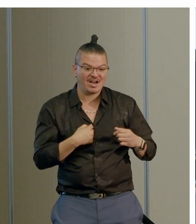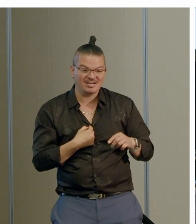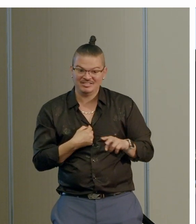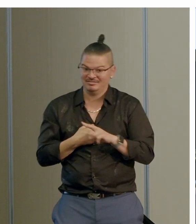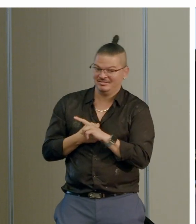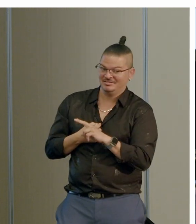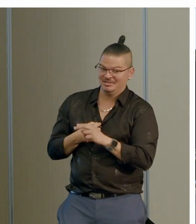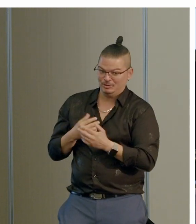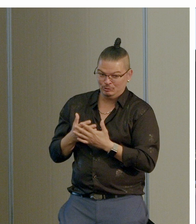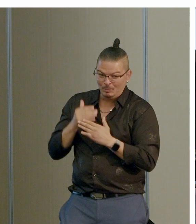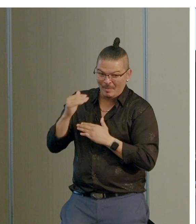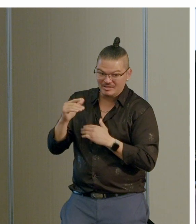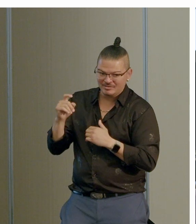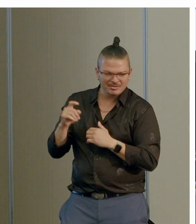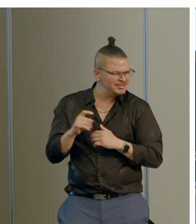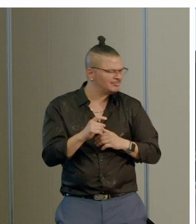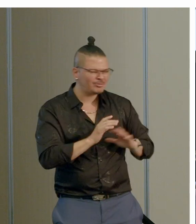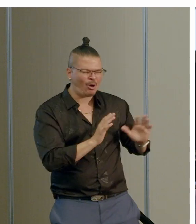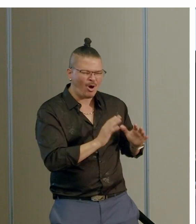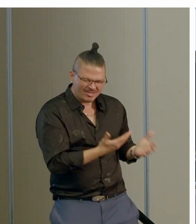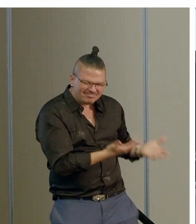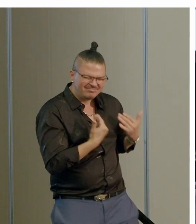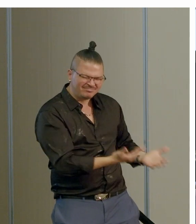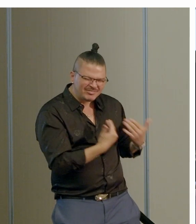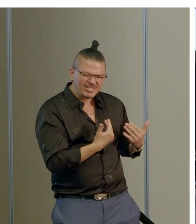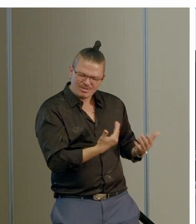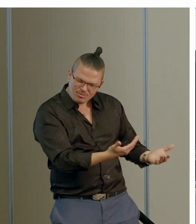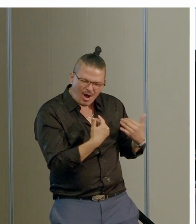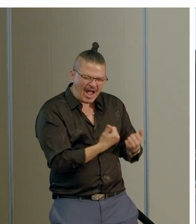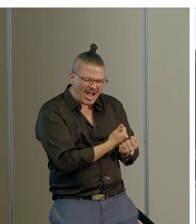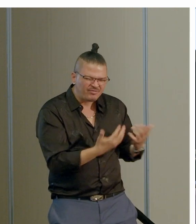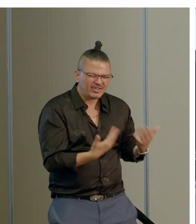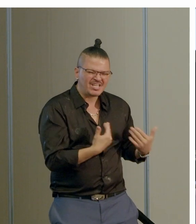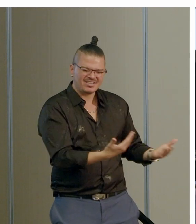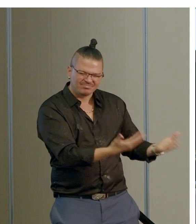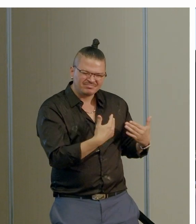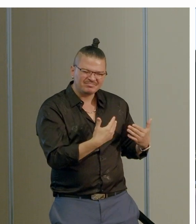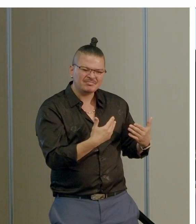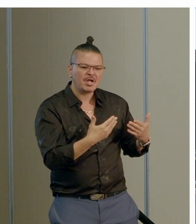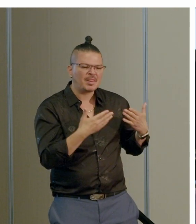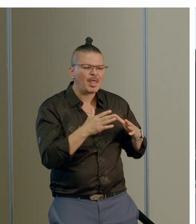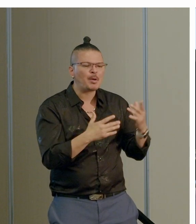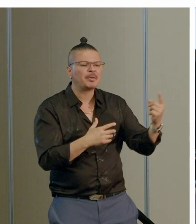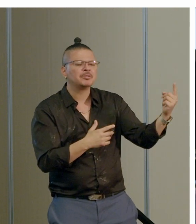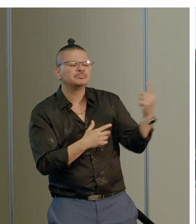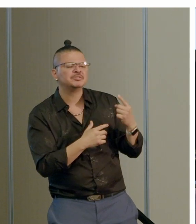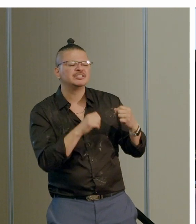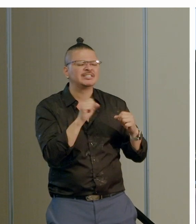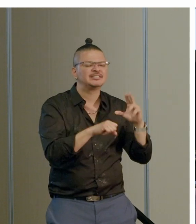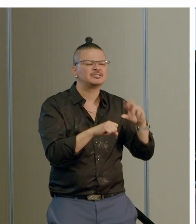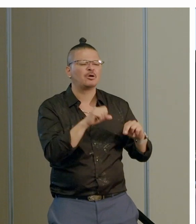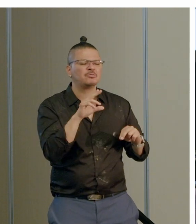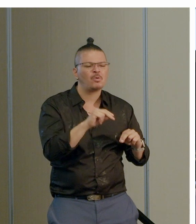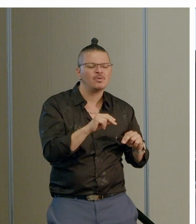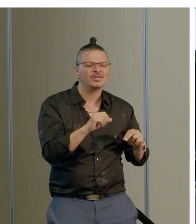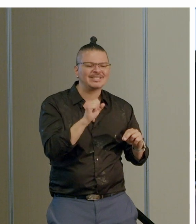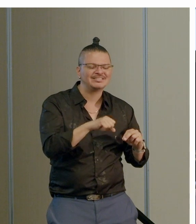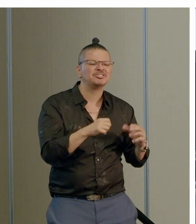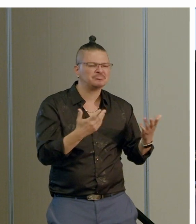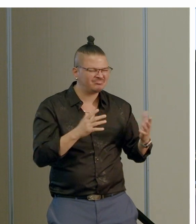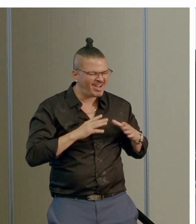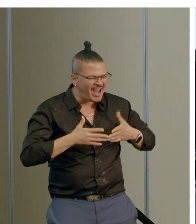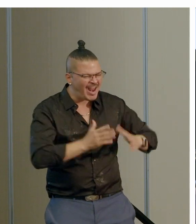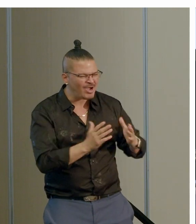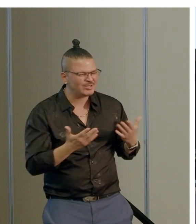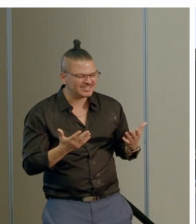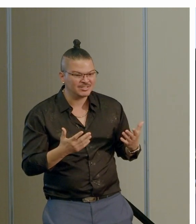said, no, ask for everything. Let them tell us what we can't have. And so we asked for